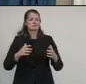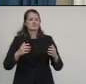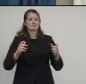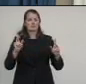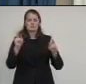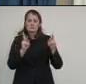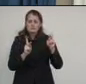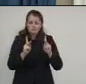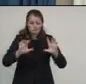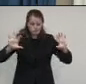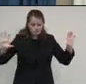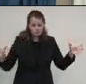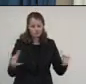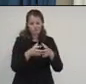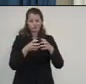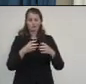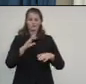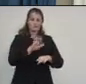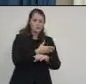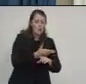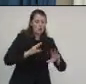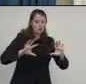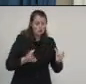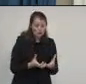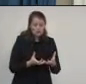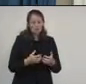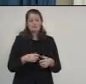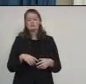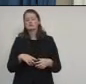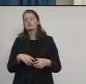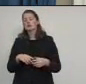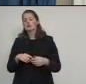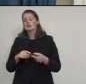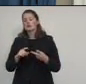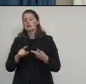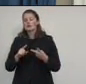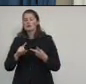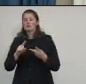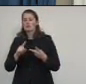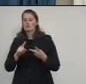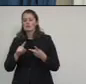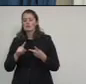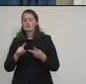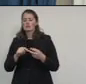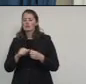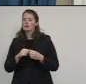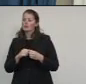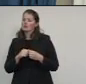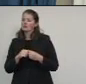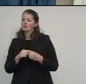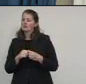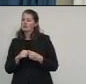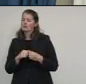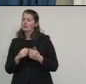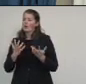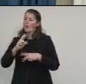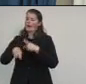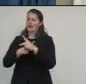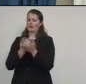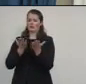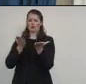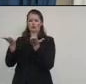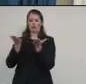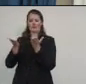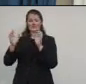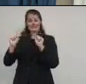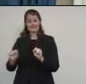it was very clear in saying I extended my order to May 15th, but I want to open prior to May 15th, if that's